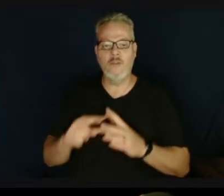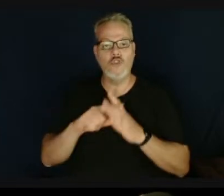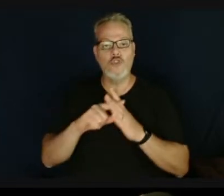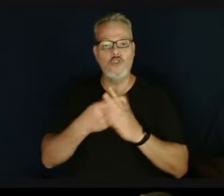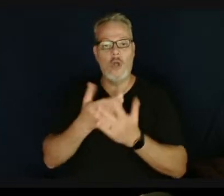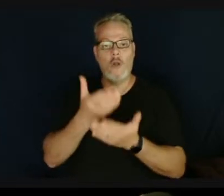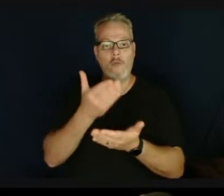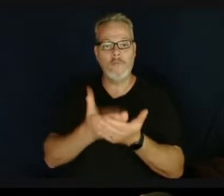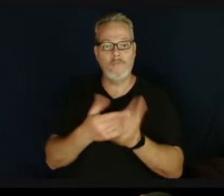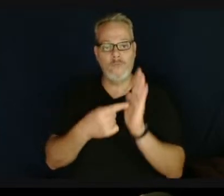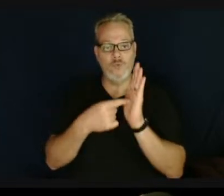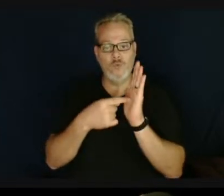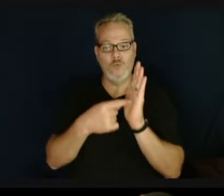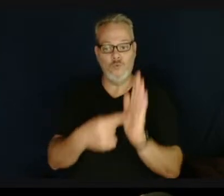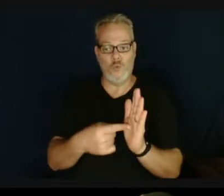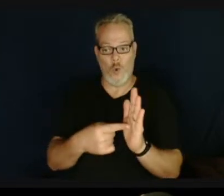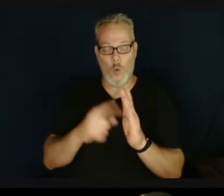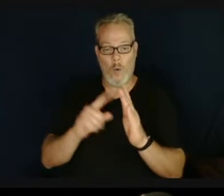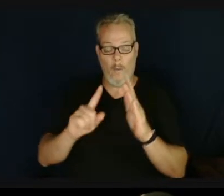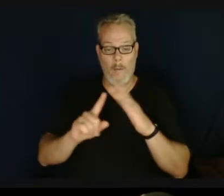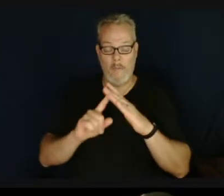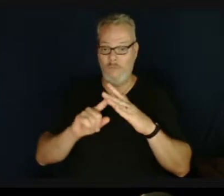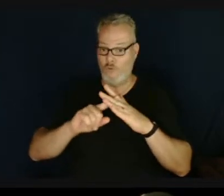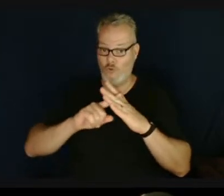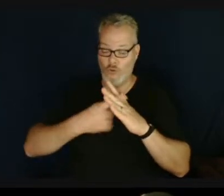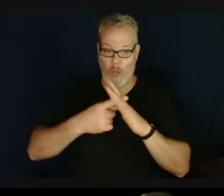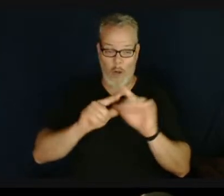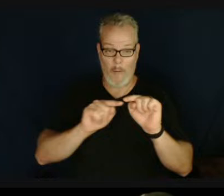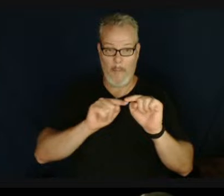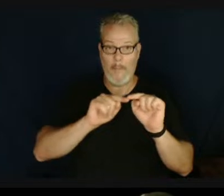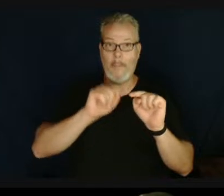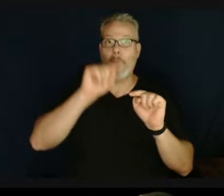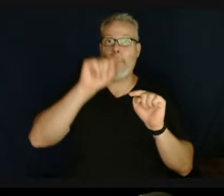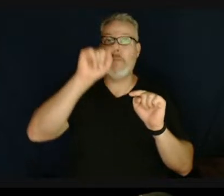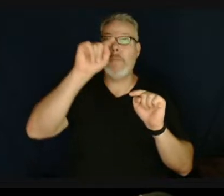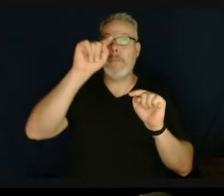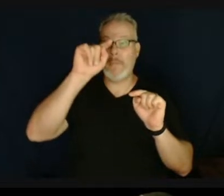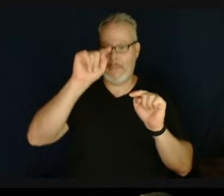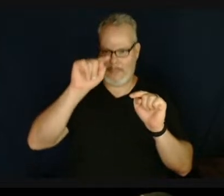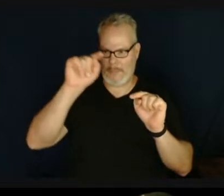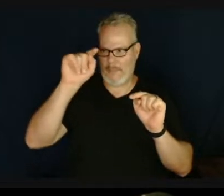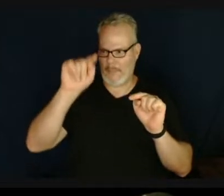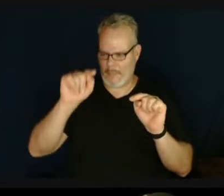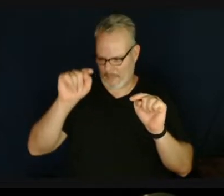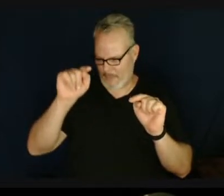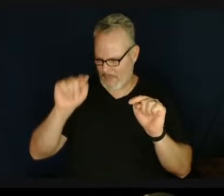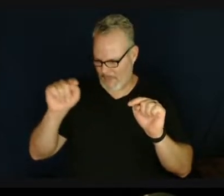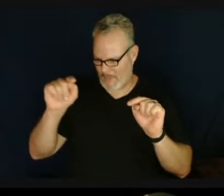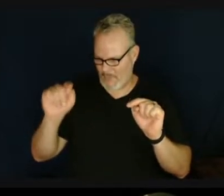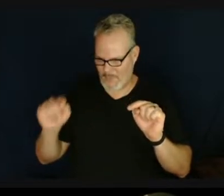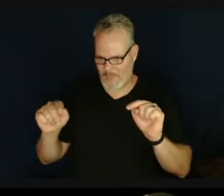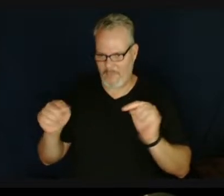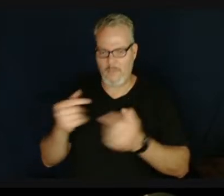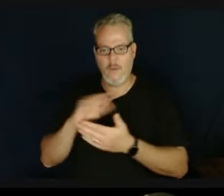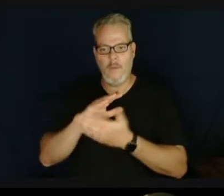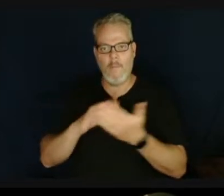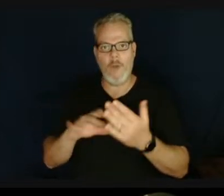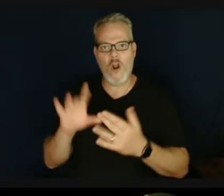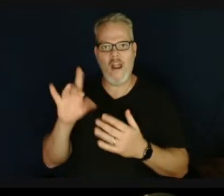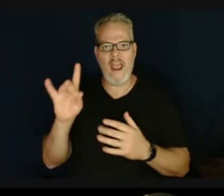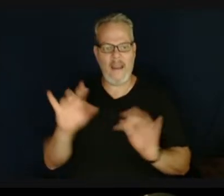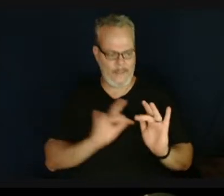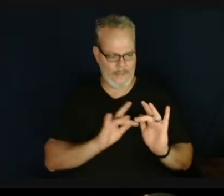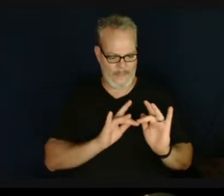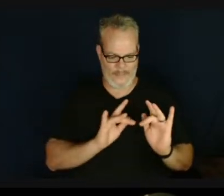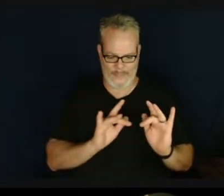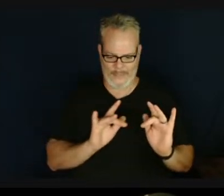this peak at the start and downward progression. There's phase 8, low level activity for quite a bit